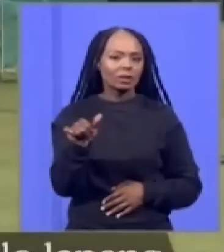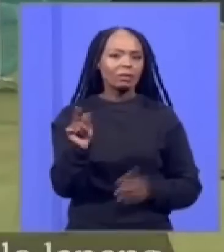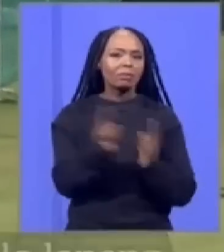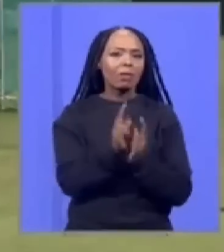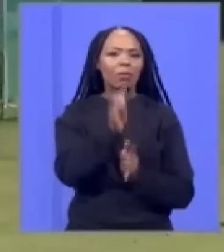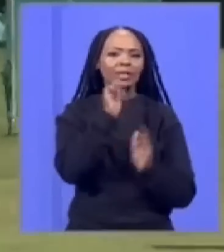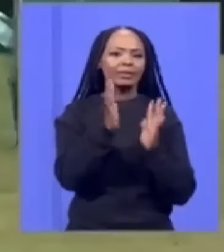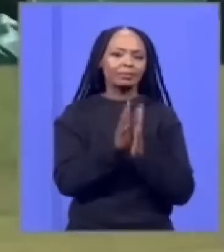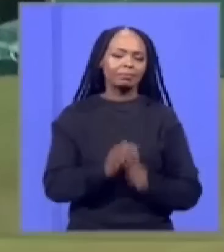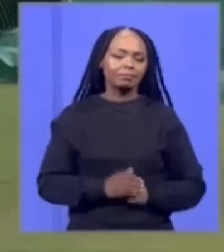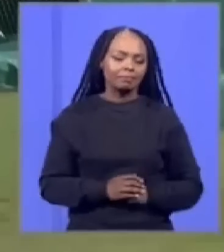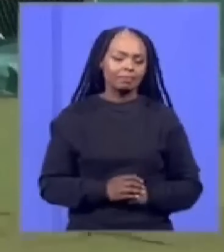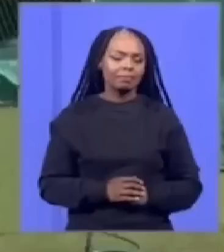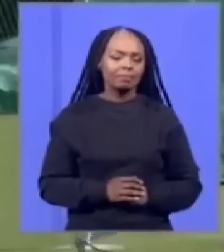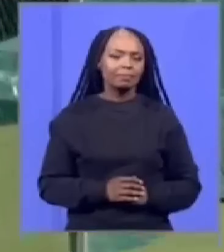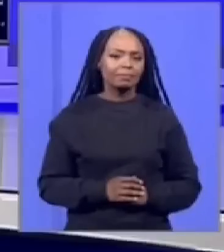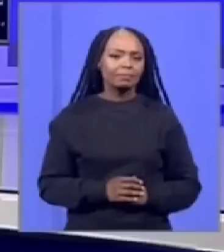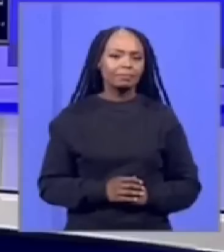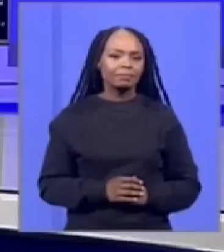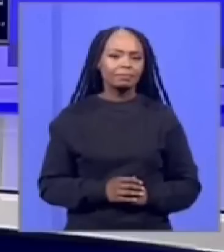hoseng.